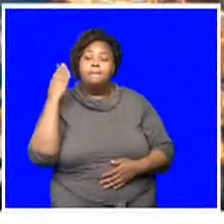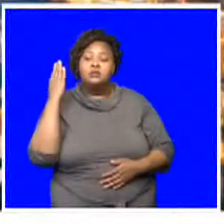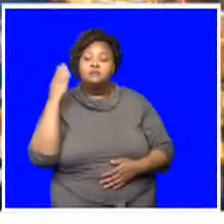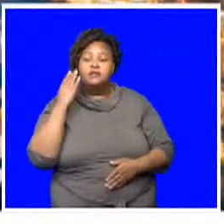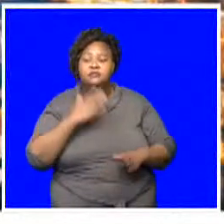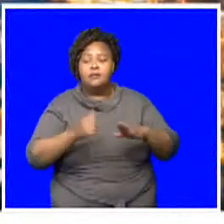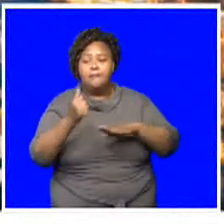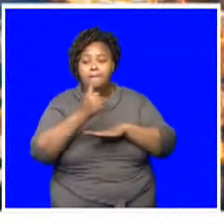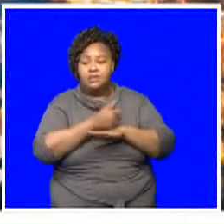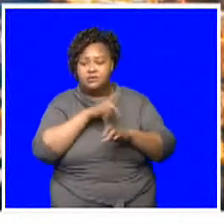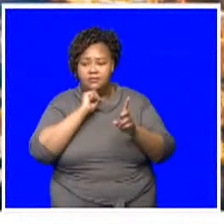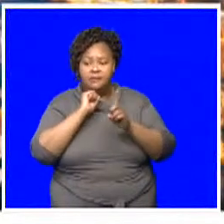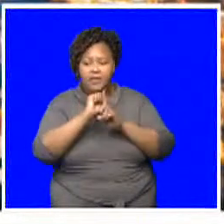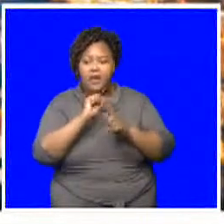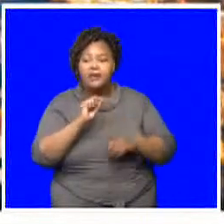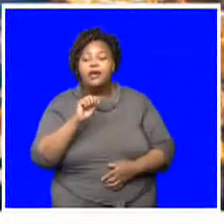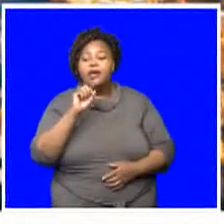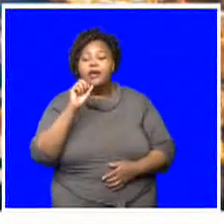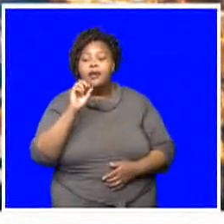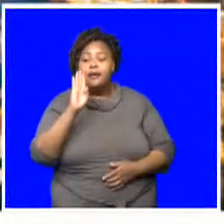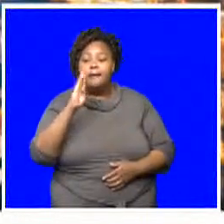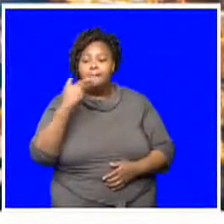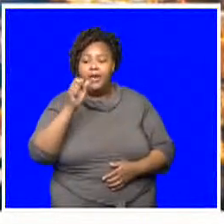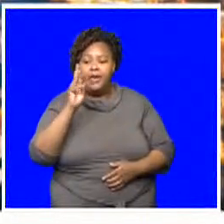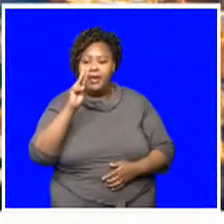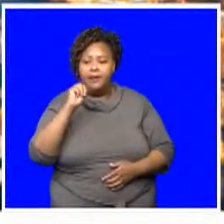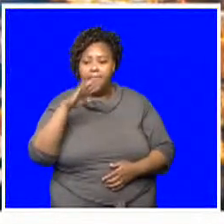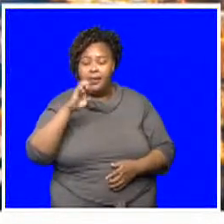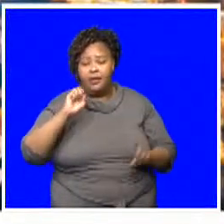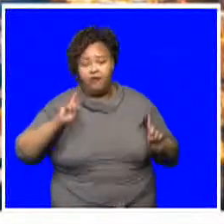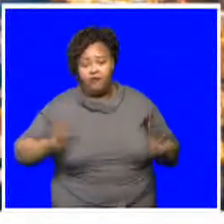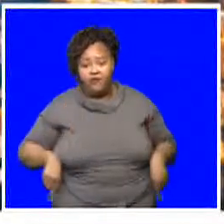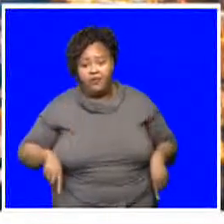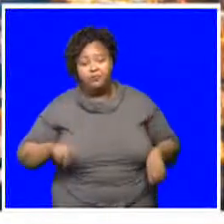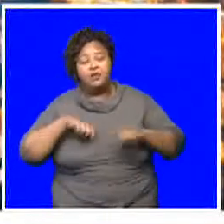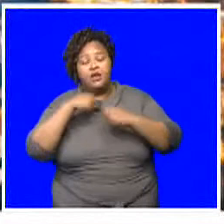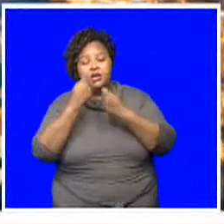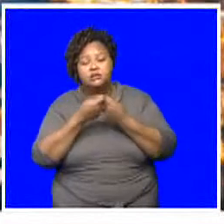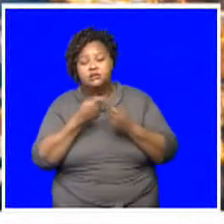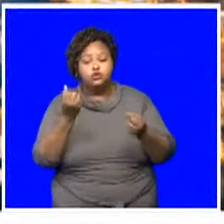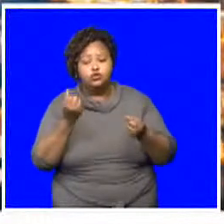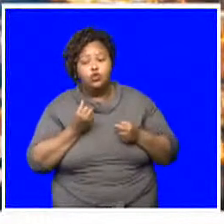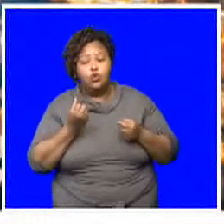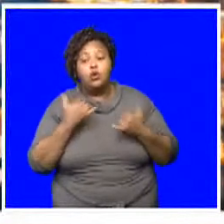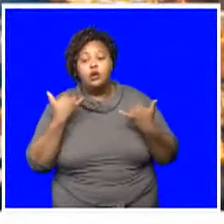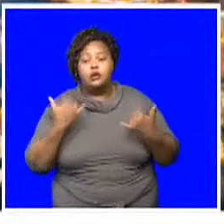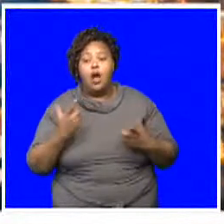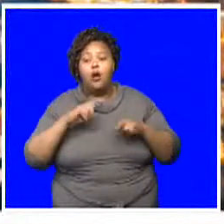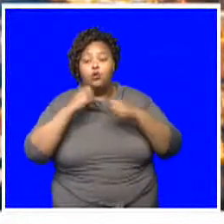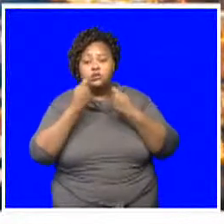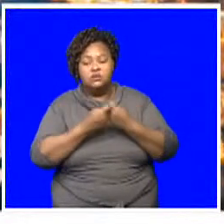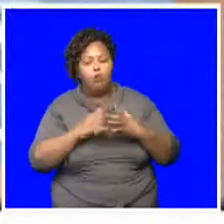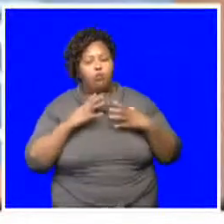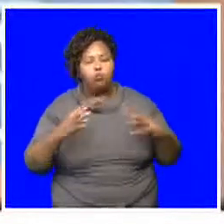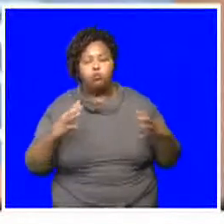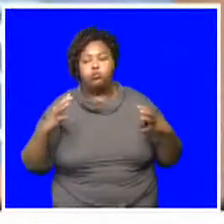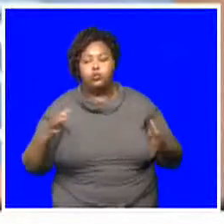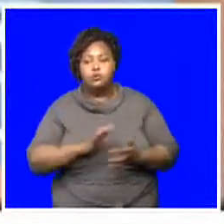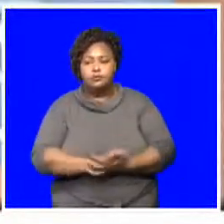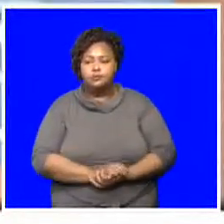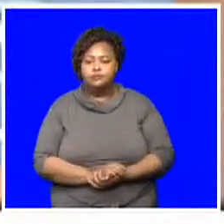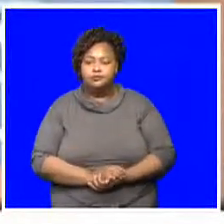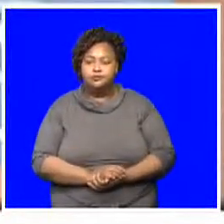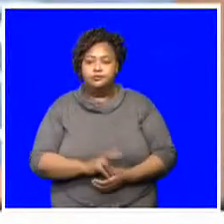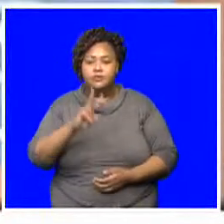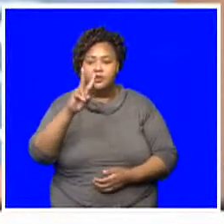Bembe, who was known to many as Hetla. The club described Bembe as someone who worked tired what it is today.